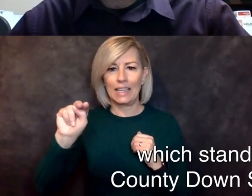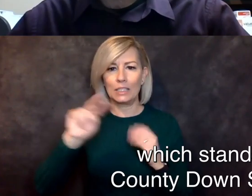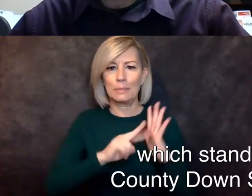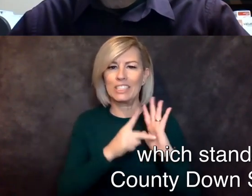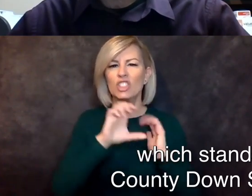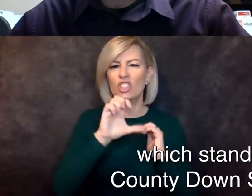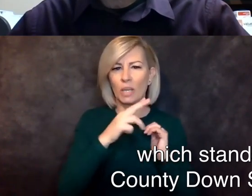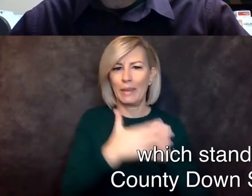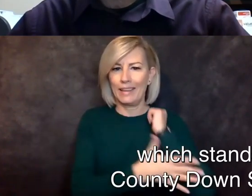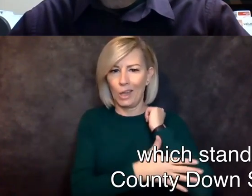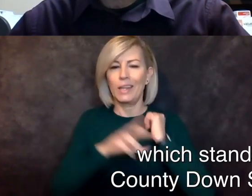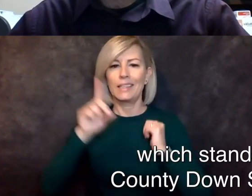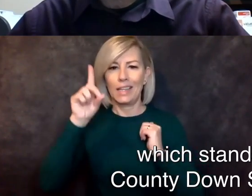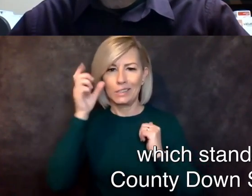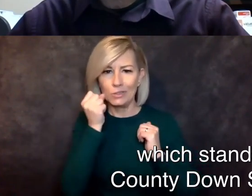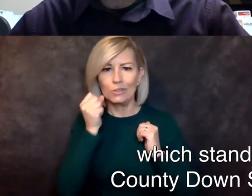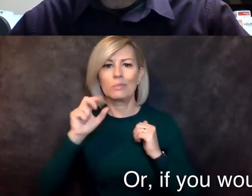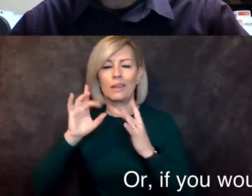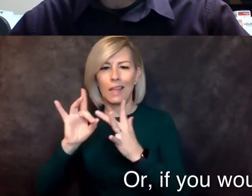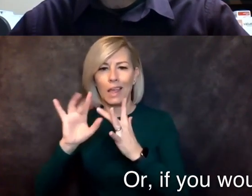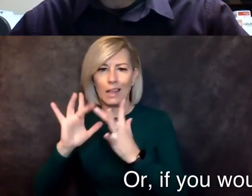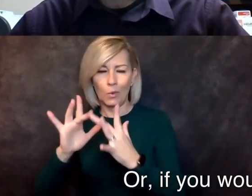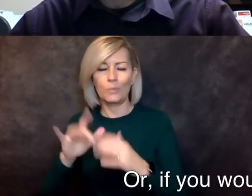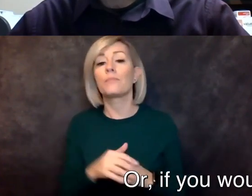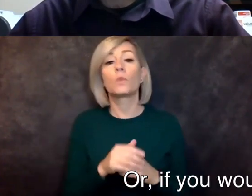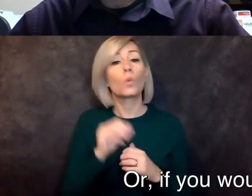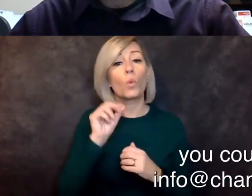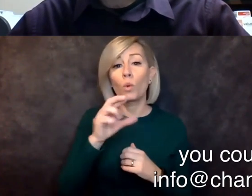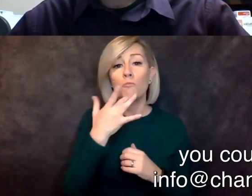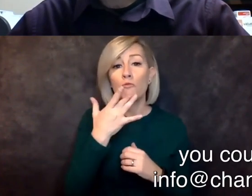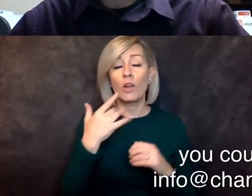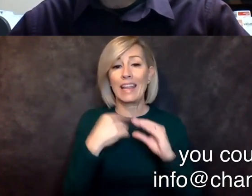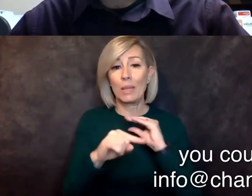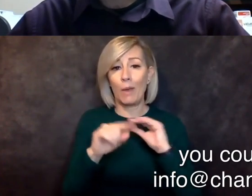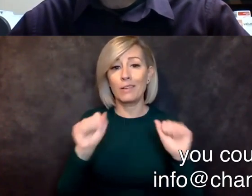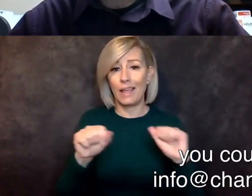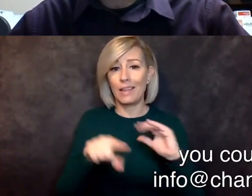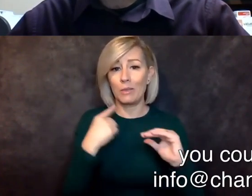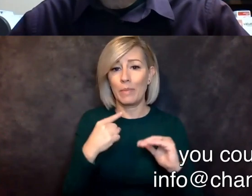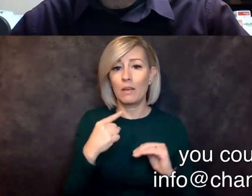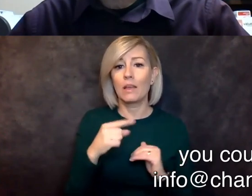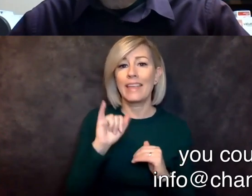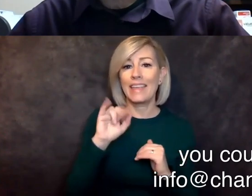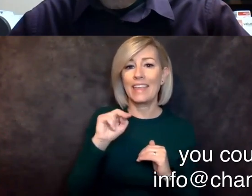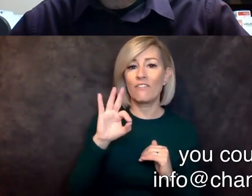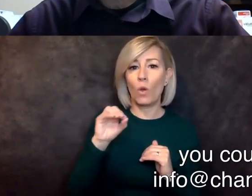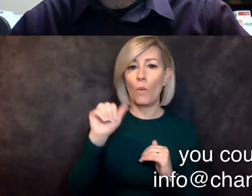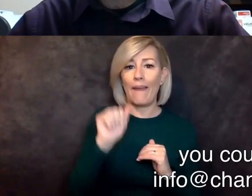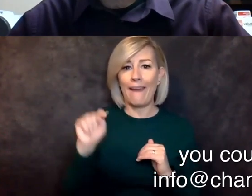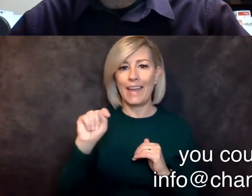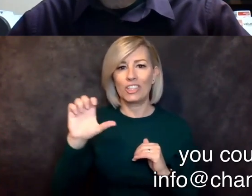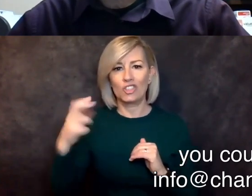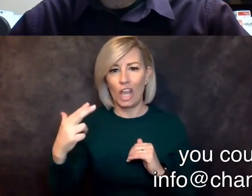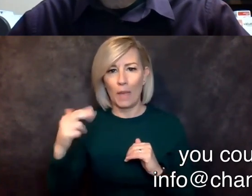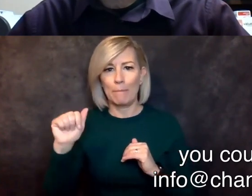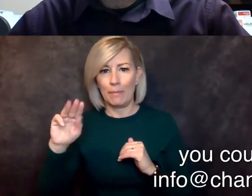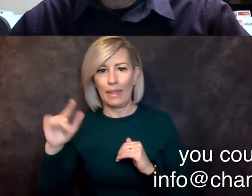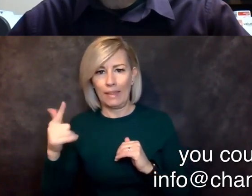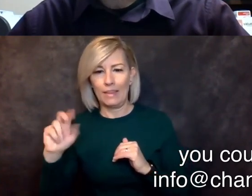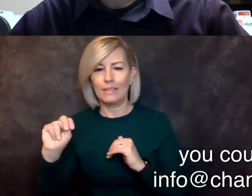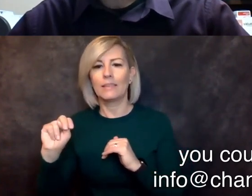Champaign County Down Syndrome Network. Or if you would prefer to email, you could just email info at ChampaignDSN